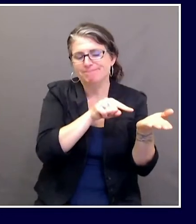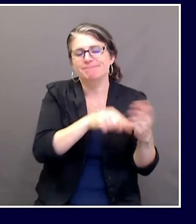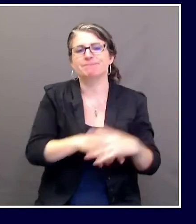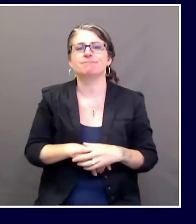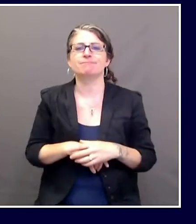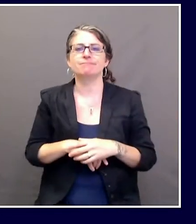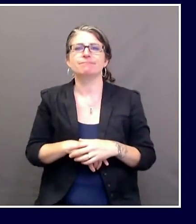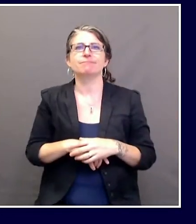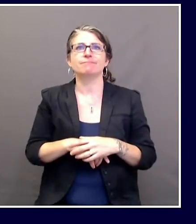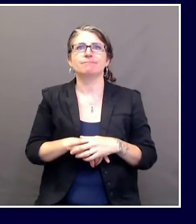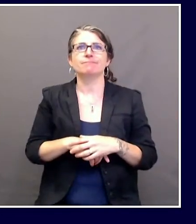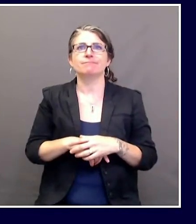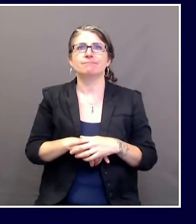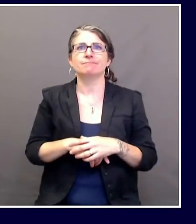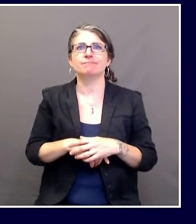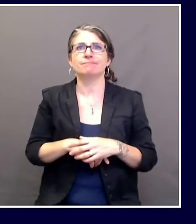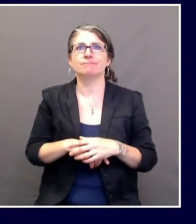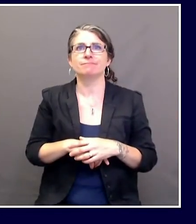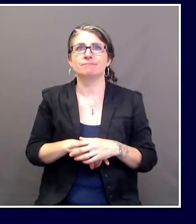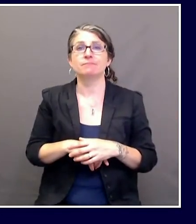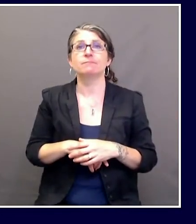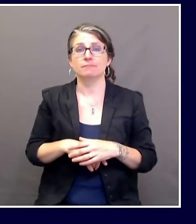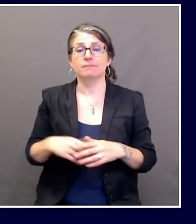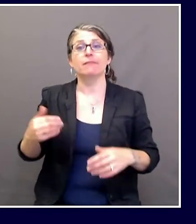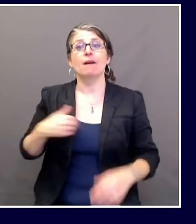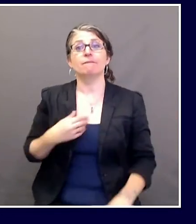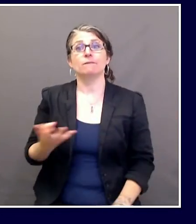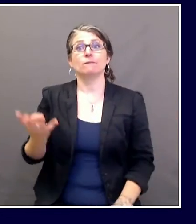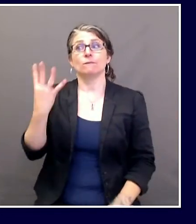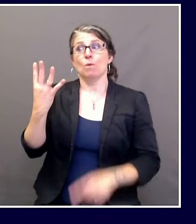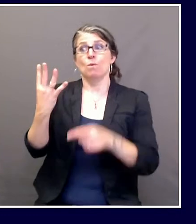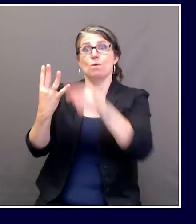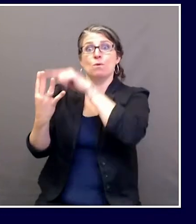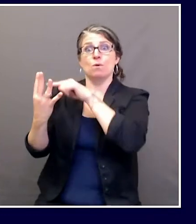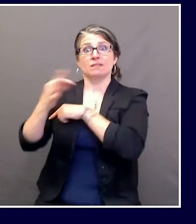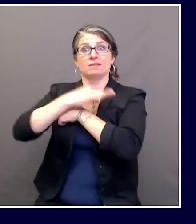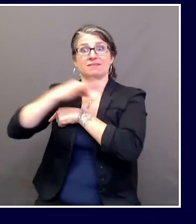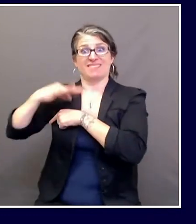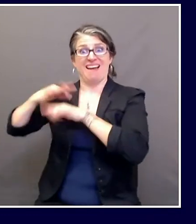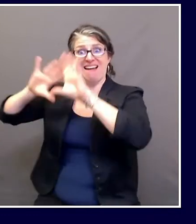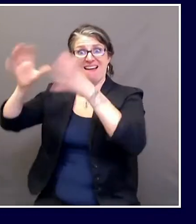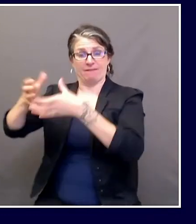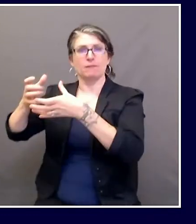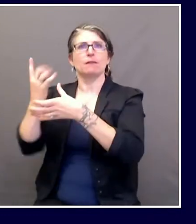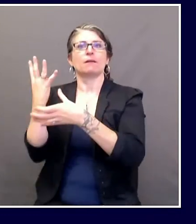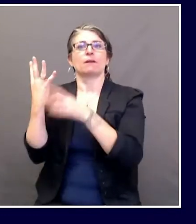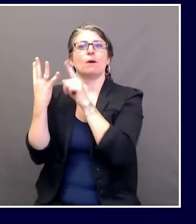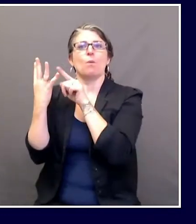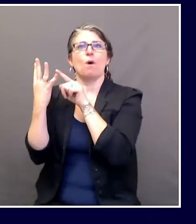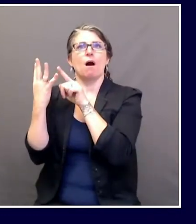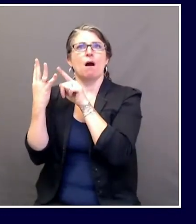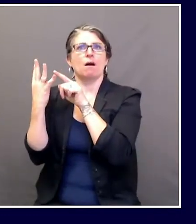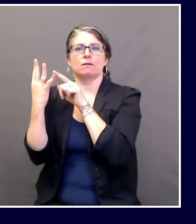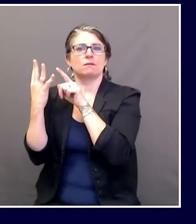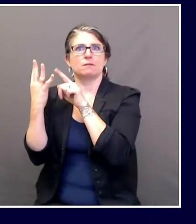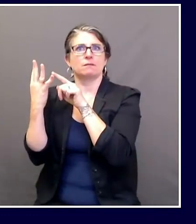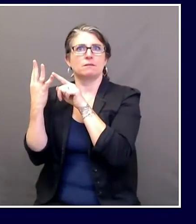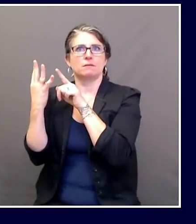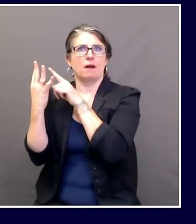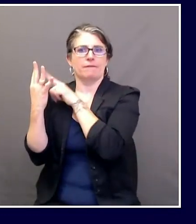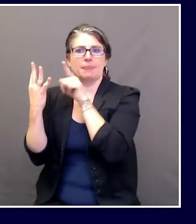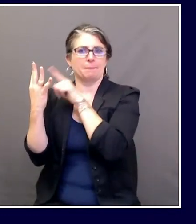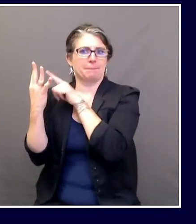is that of the 4 staff members who have tested positive and who are part of this outbreak, all 4